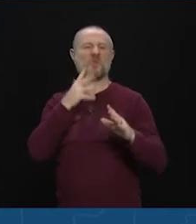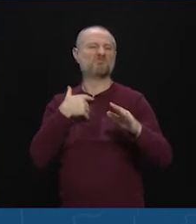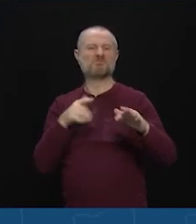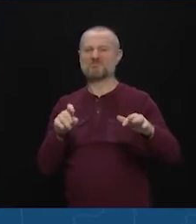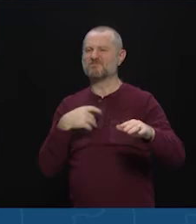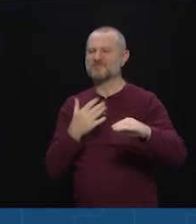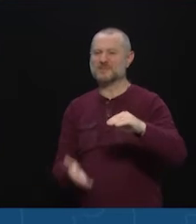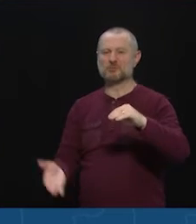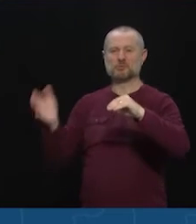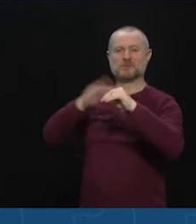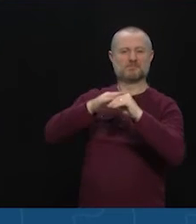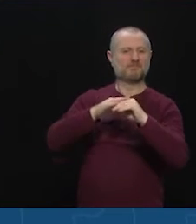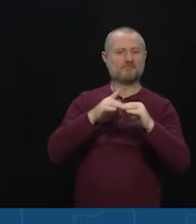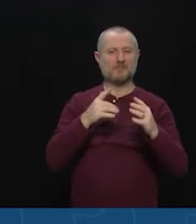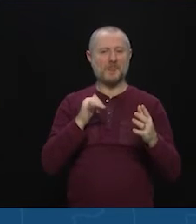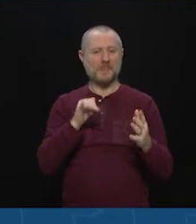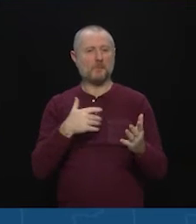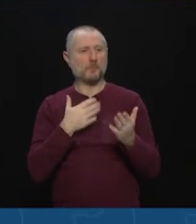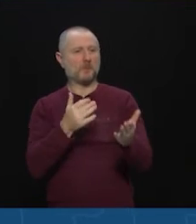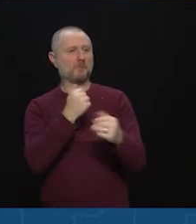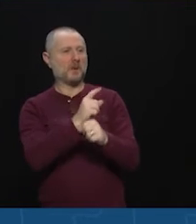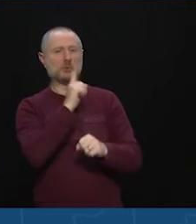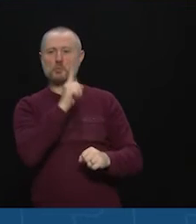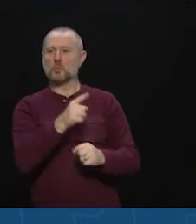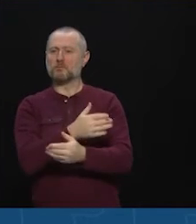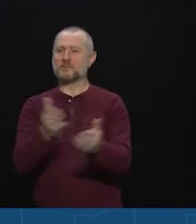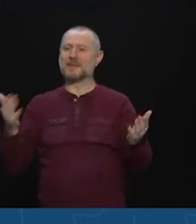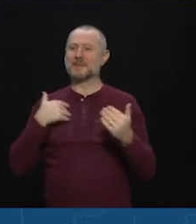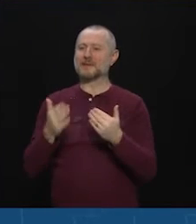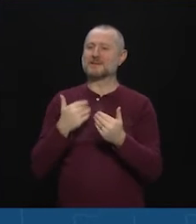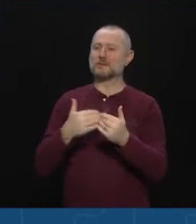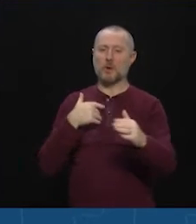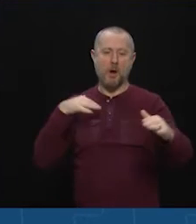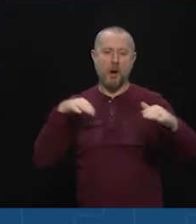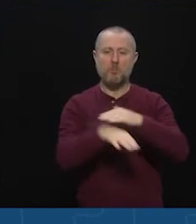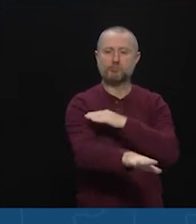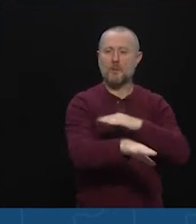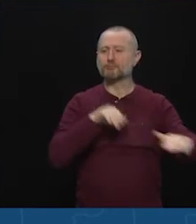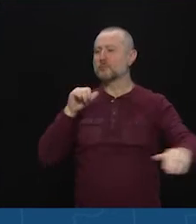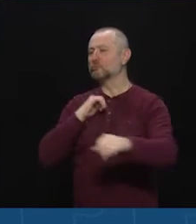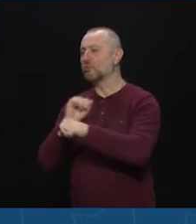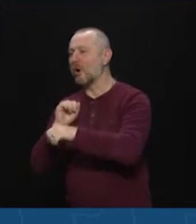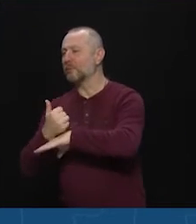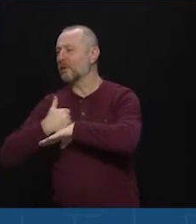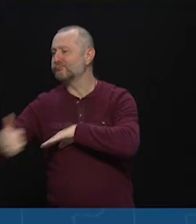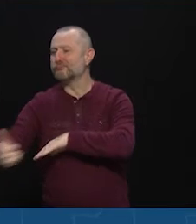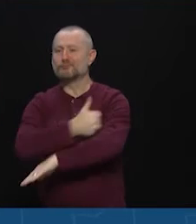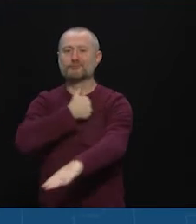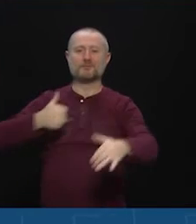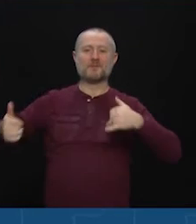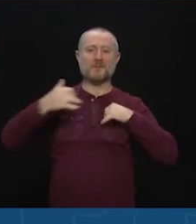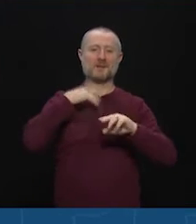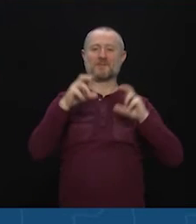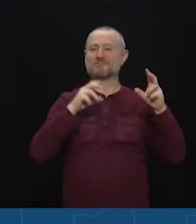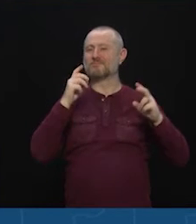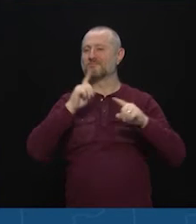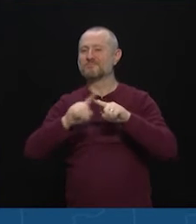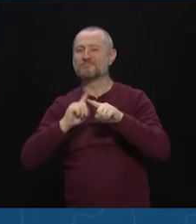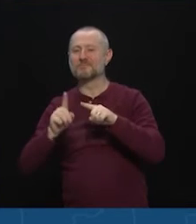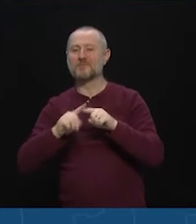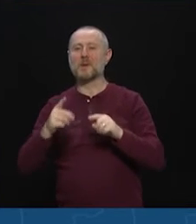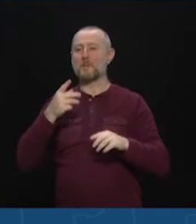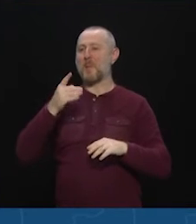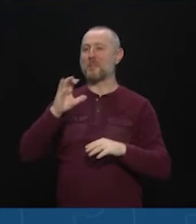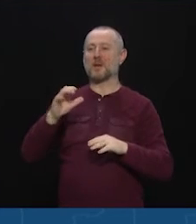that'll be there to make sure that we have easy, accessible ways for people to get to their jobs and continue to invest in public transit, our bus lines, et